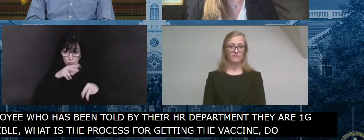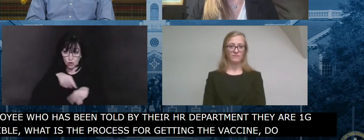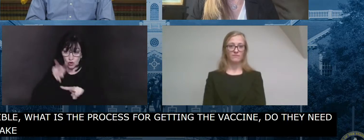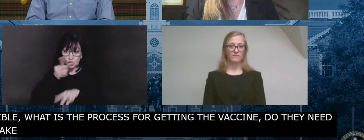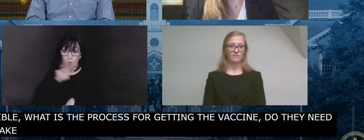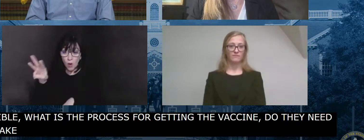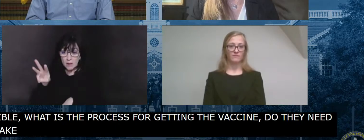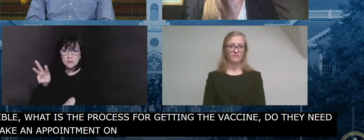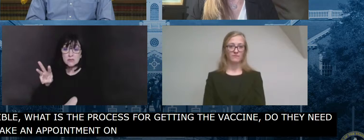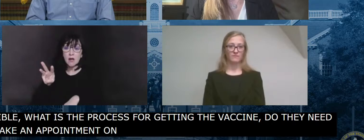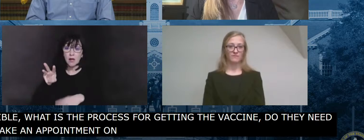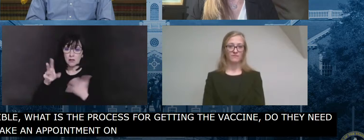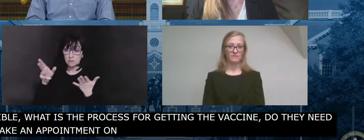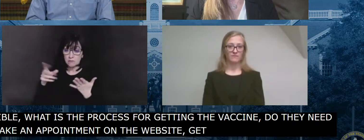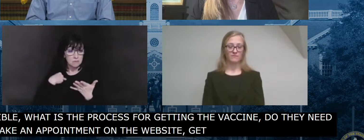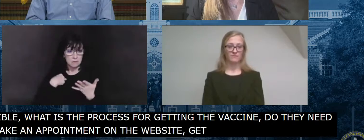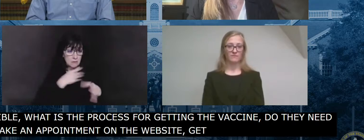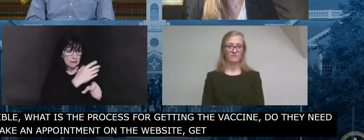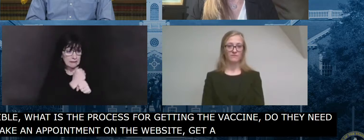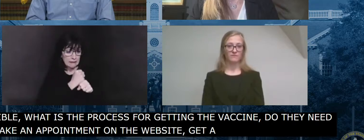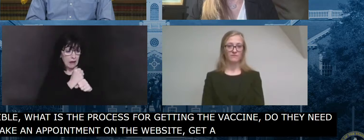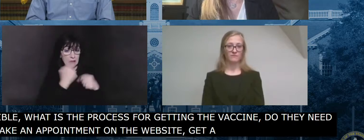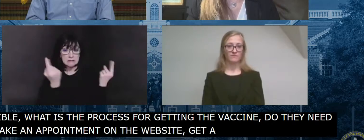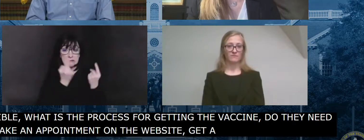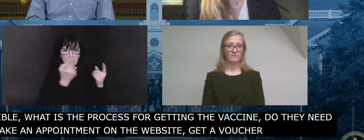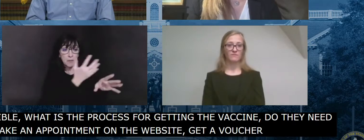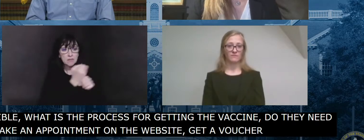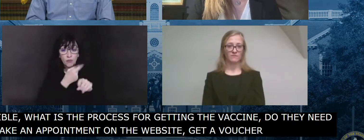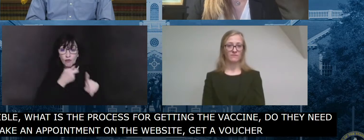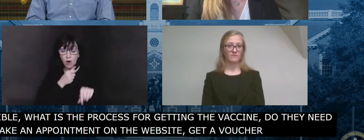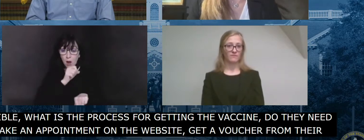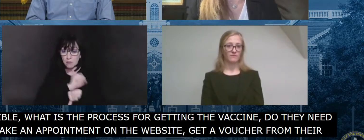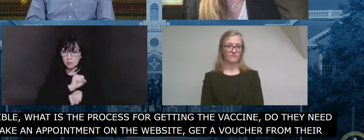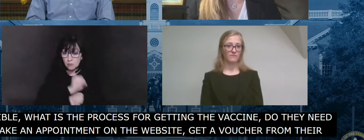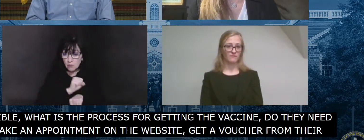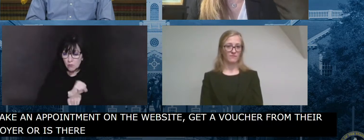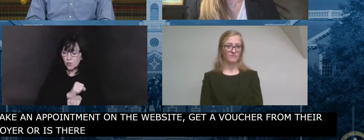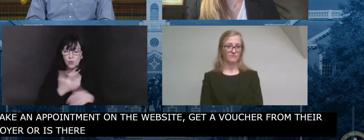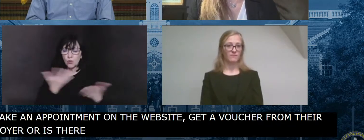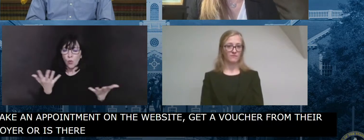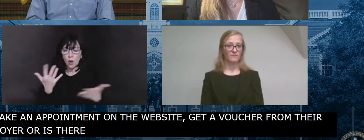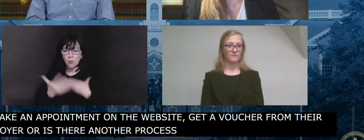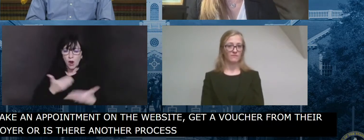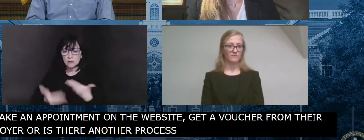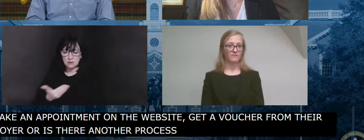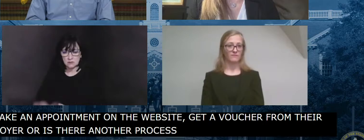their employer, or is there another process? So right now, this